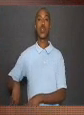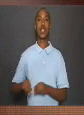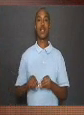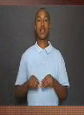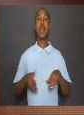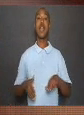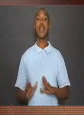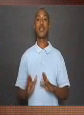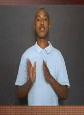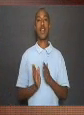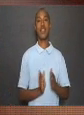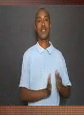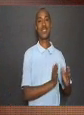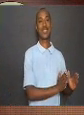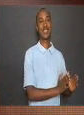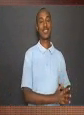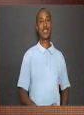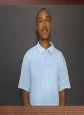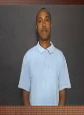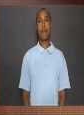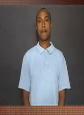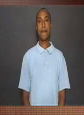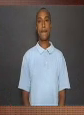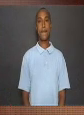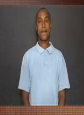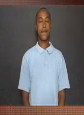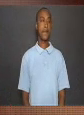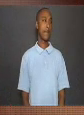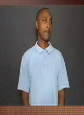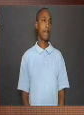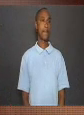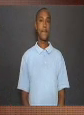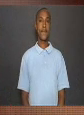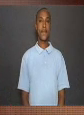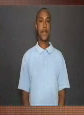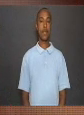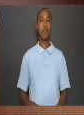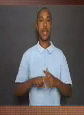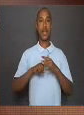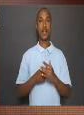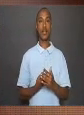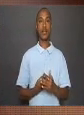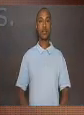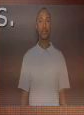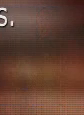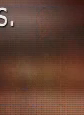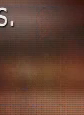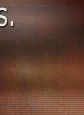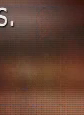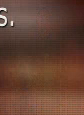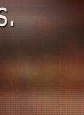Students, let's get ready. begin.